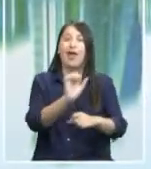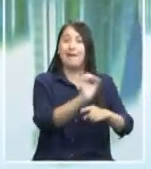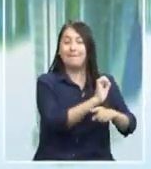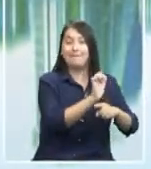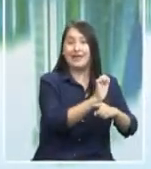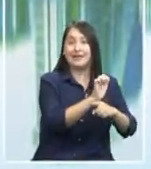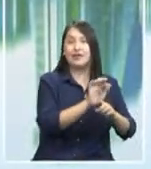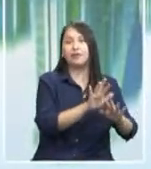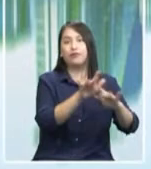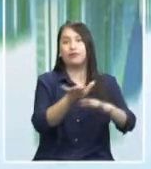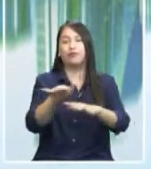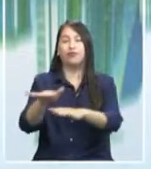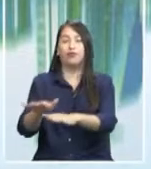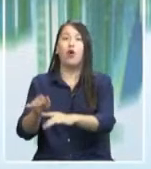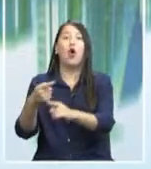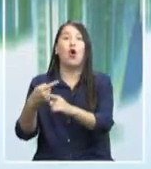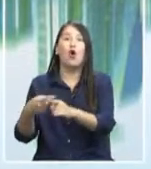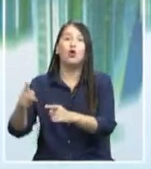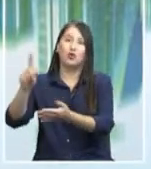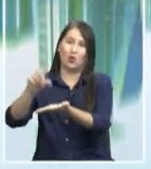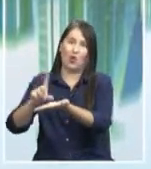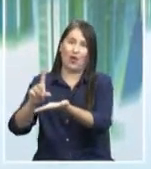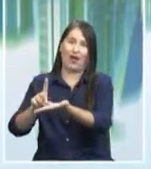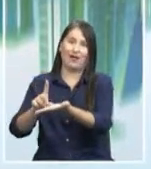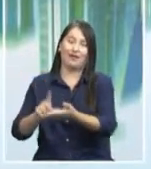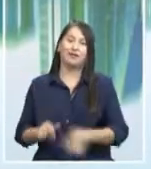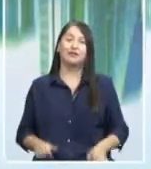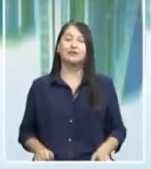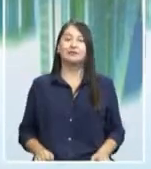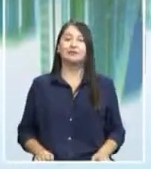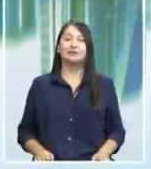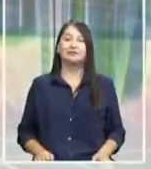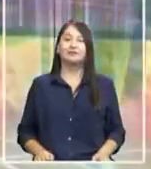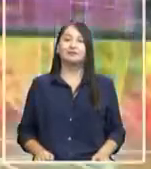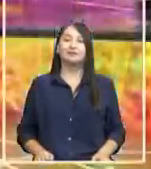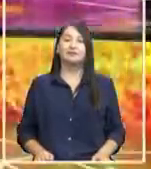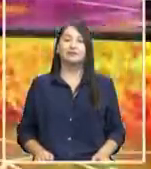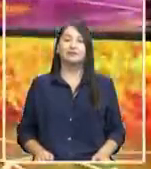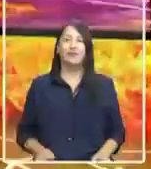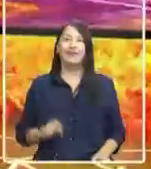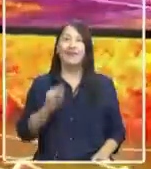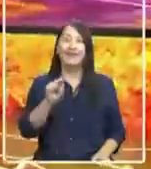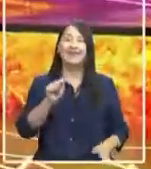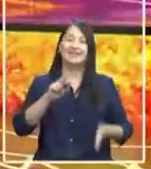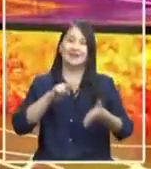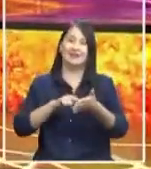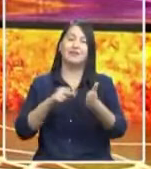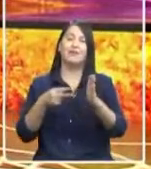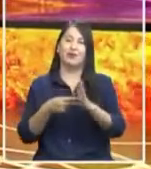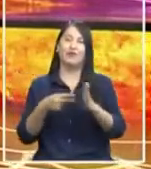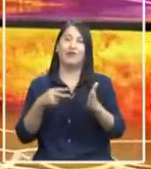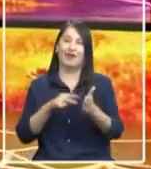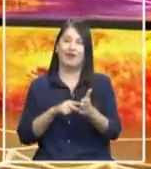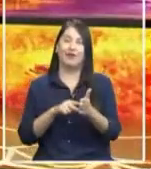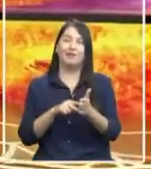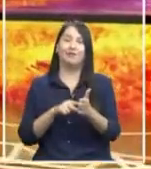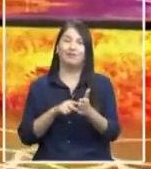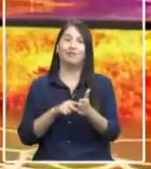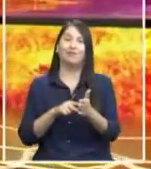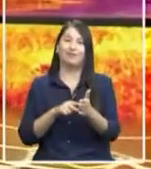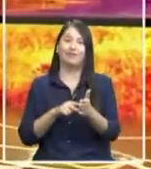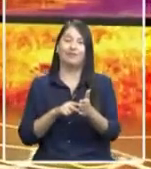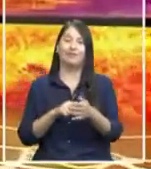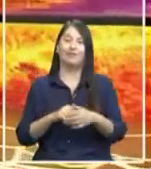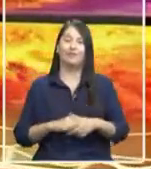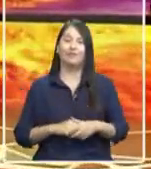anything. And that is the problem that is coming to affect the tropical